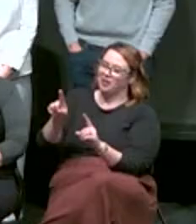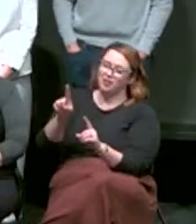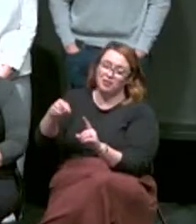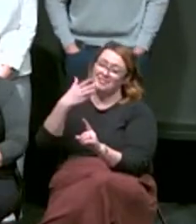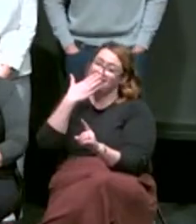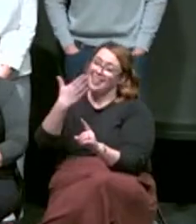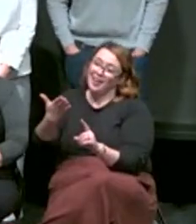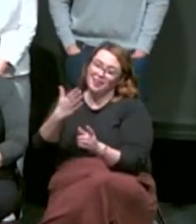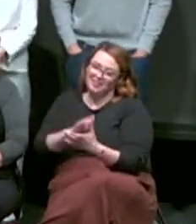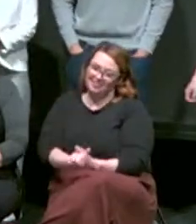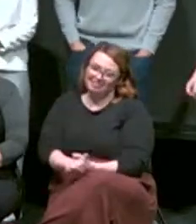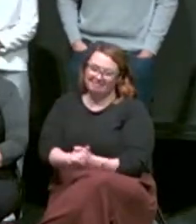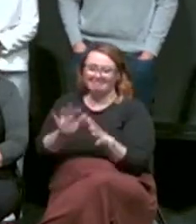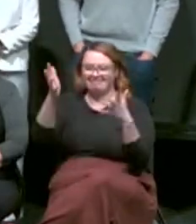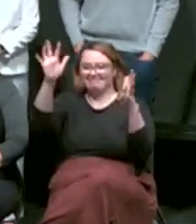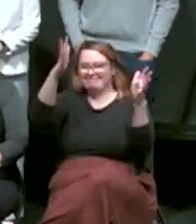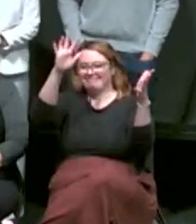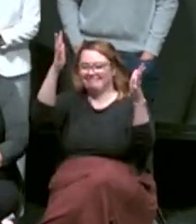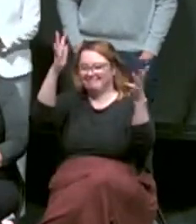You're welcome.